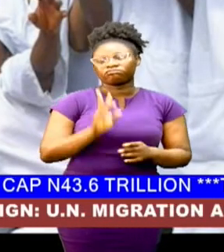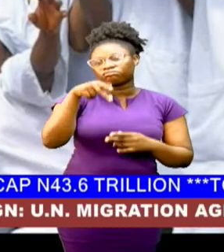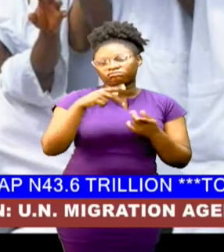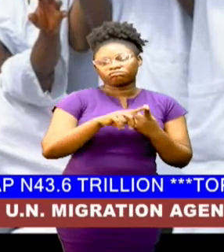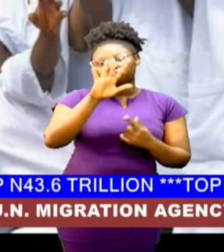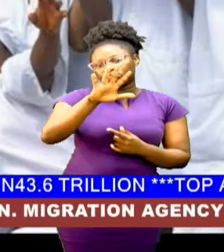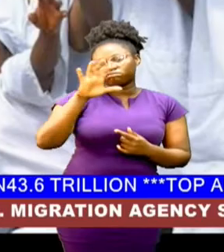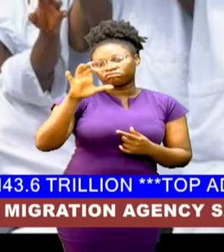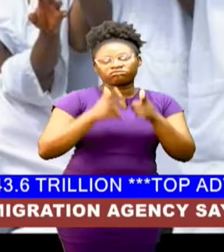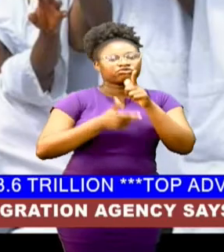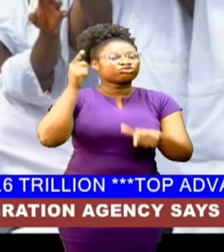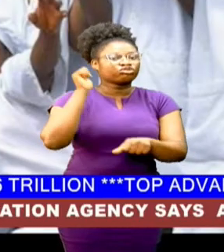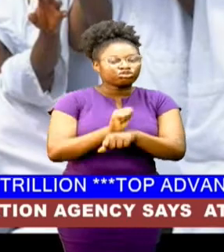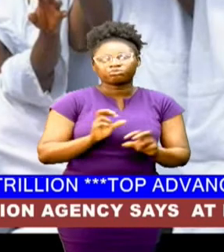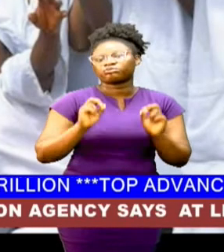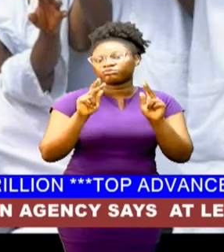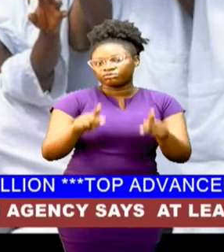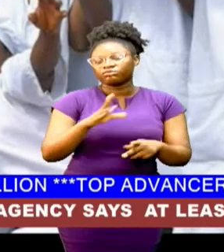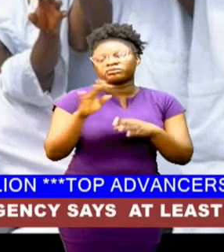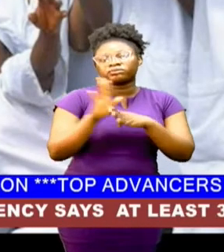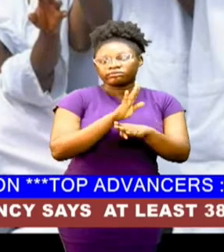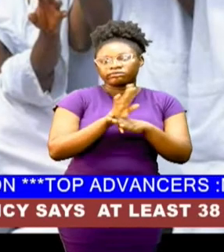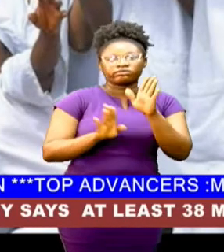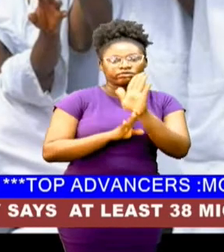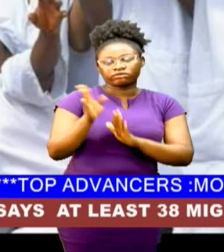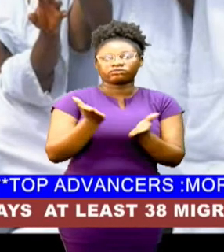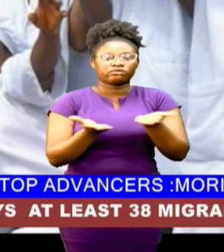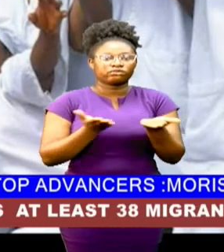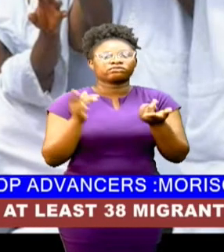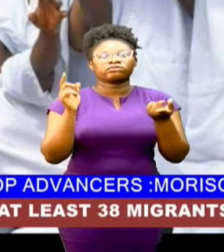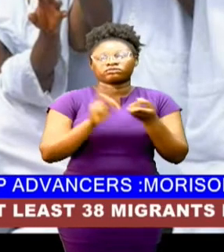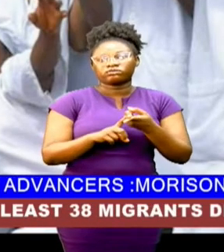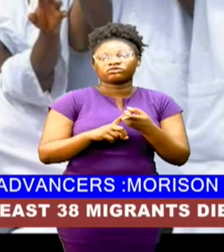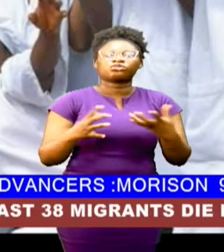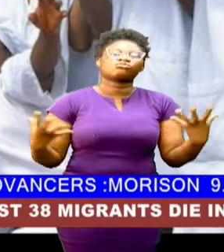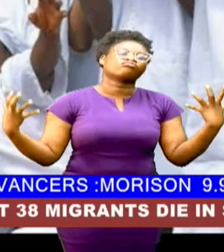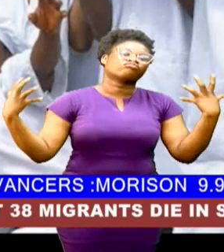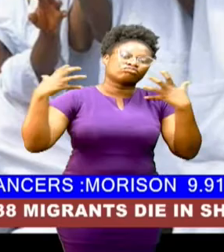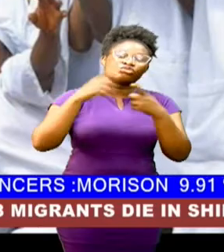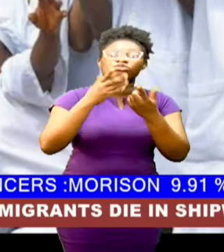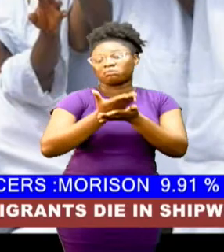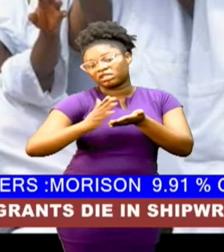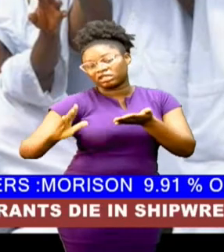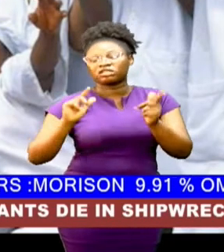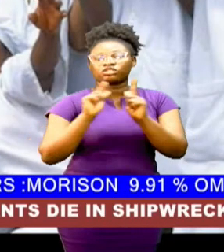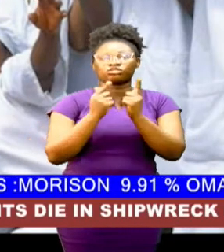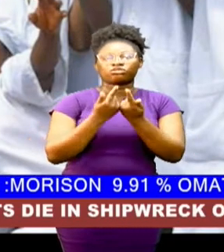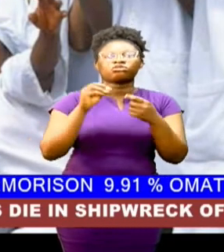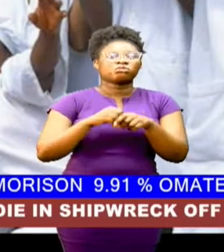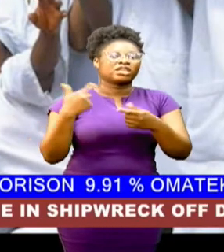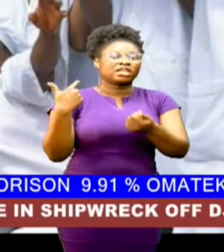500 green jobs opportunities and business development services to marginalized groups in Ghana and